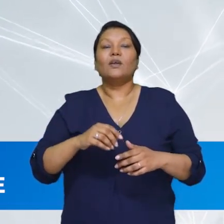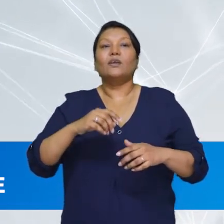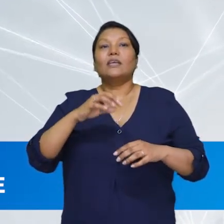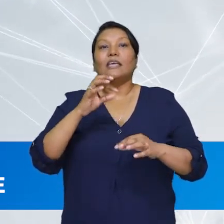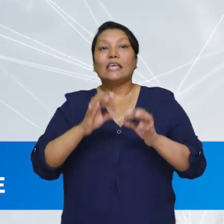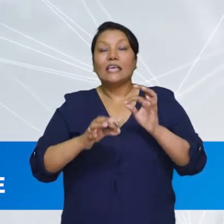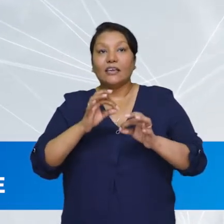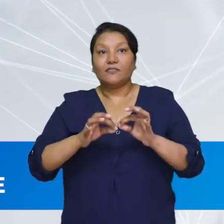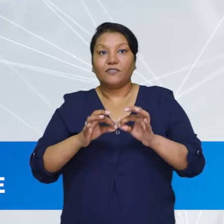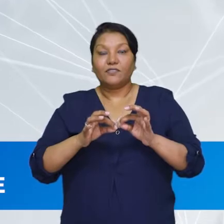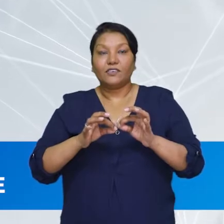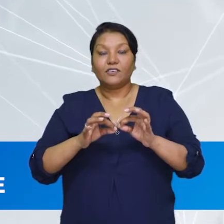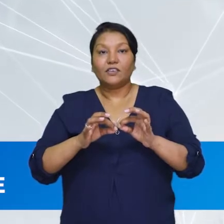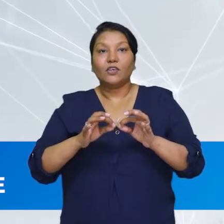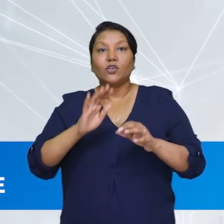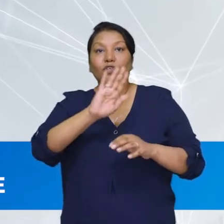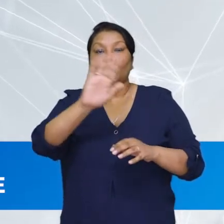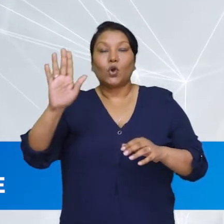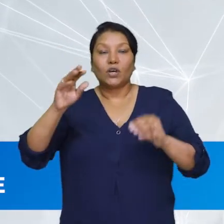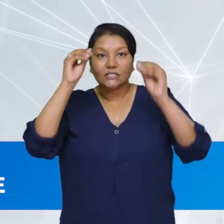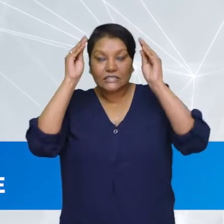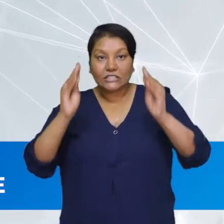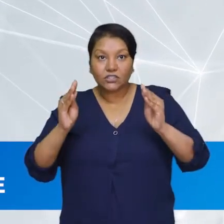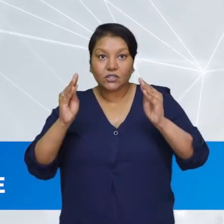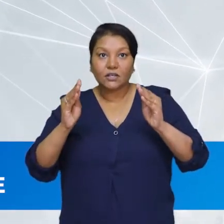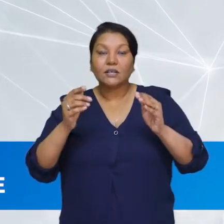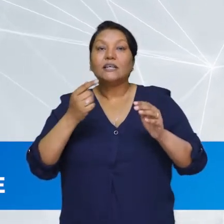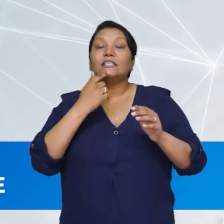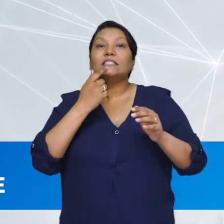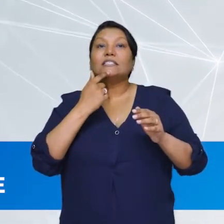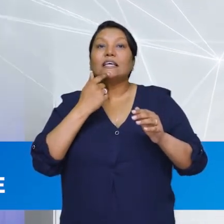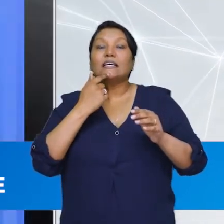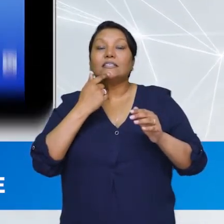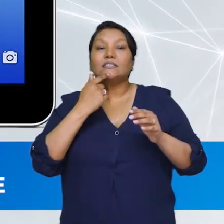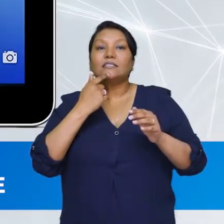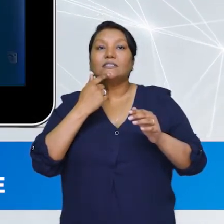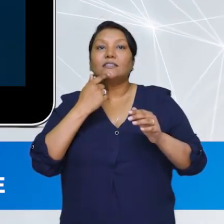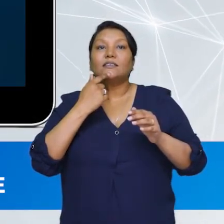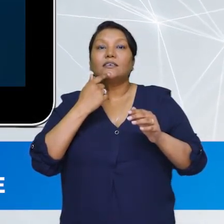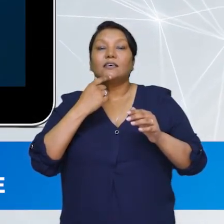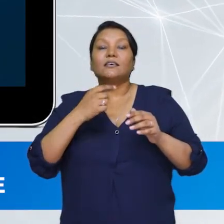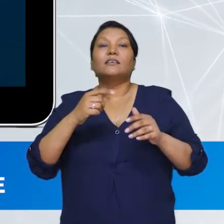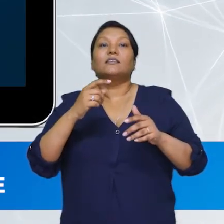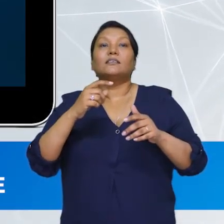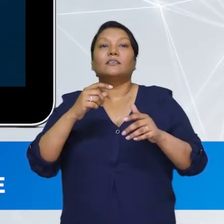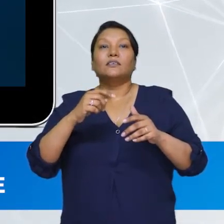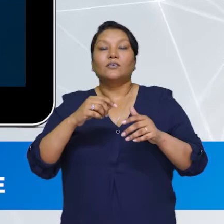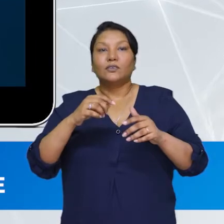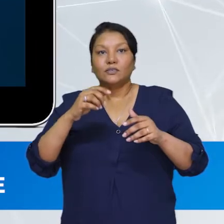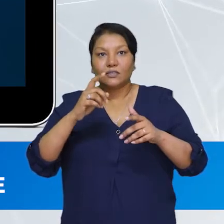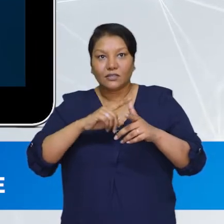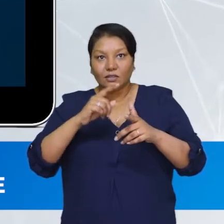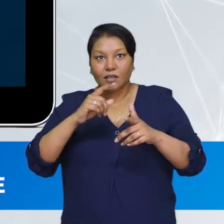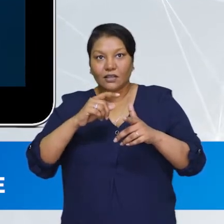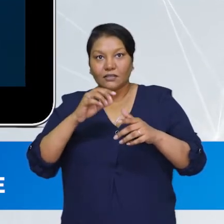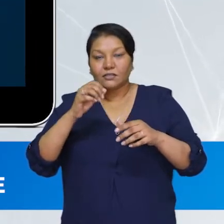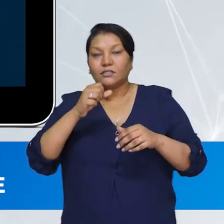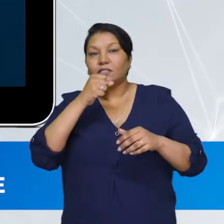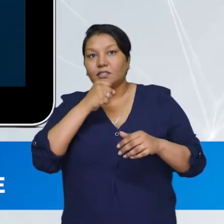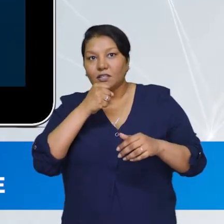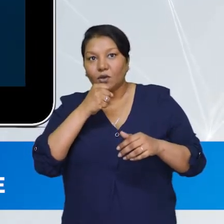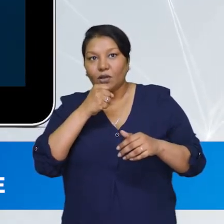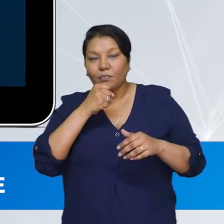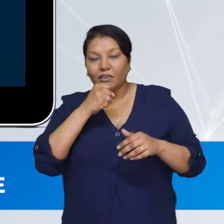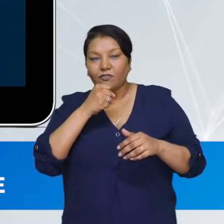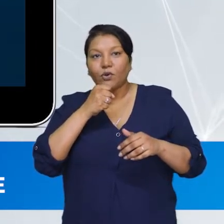class, unless otherwise instructed by your teacher, it is recommended that you keep your mic muted